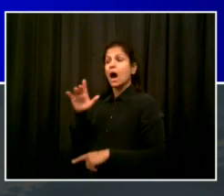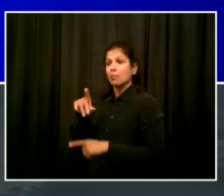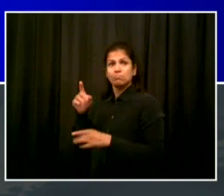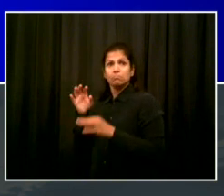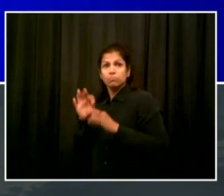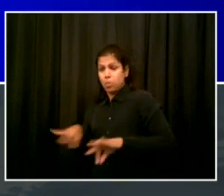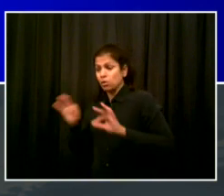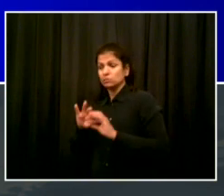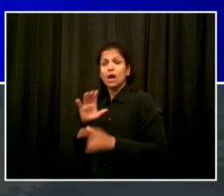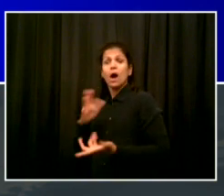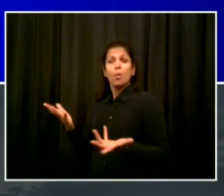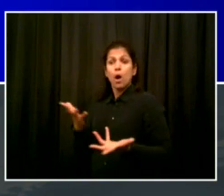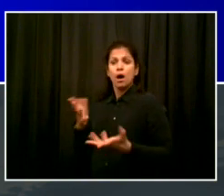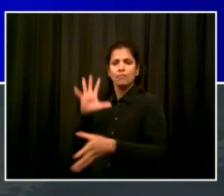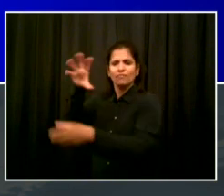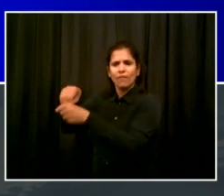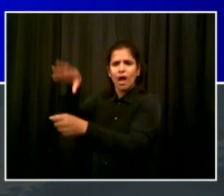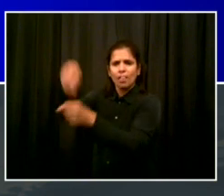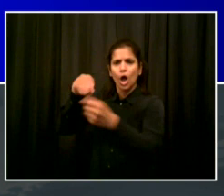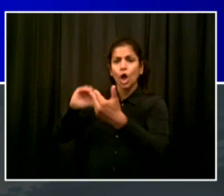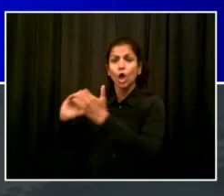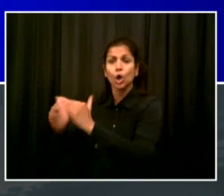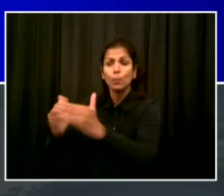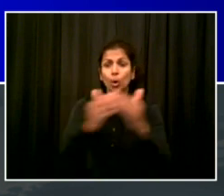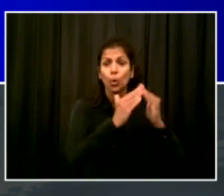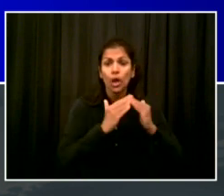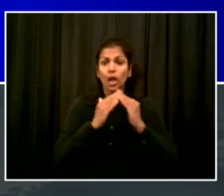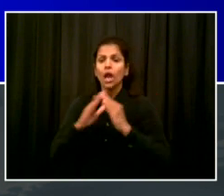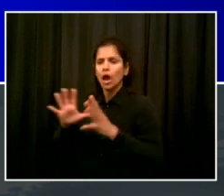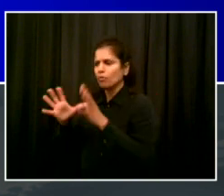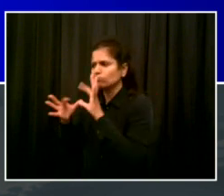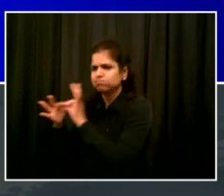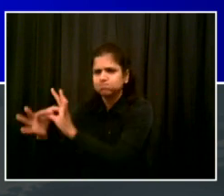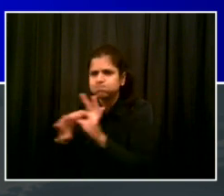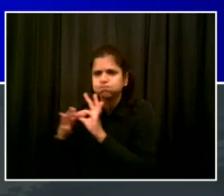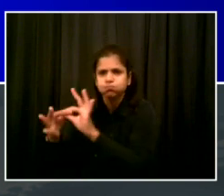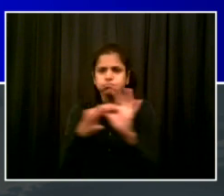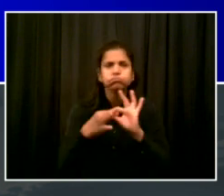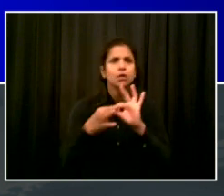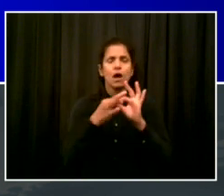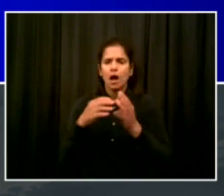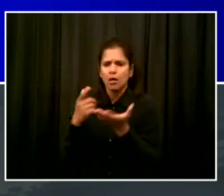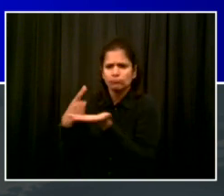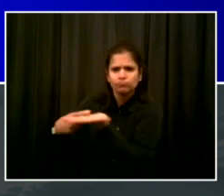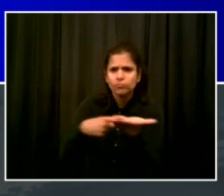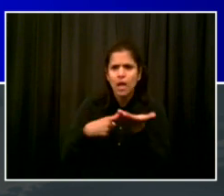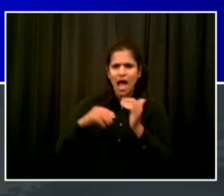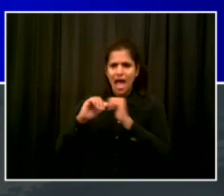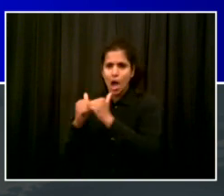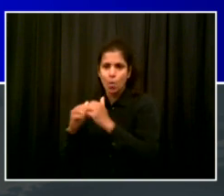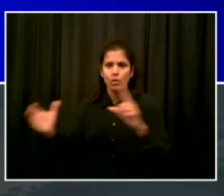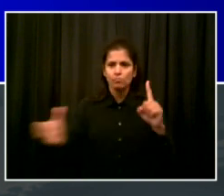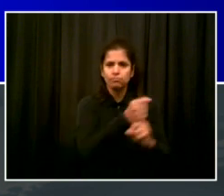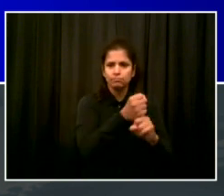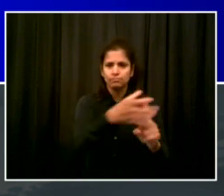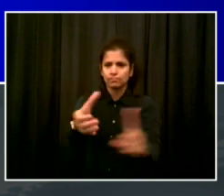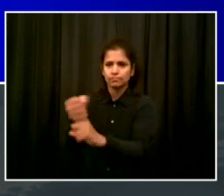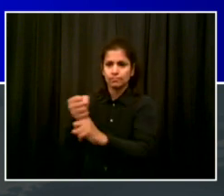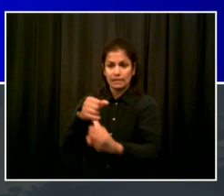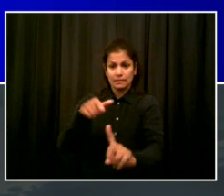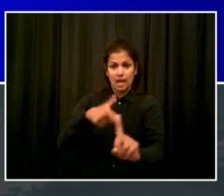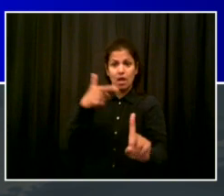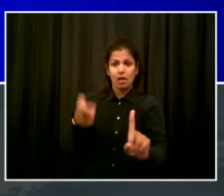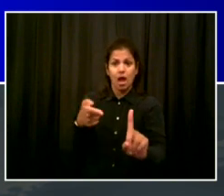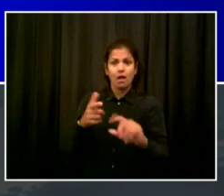be going through one of the most painful and exceptional moments in our history with this pandemic. We may be going through profound social